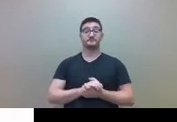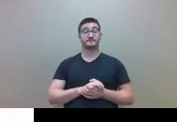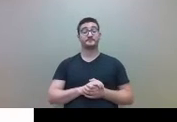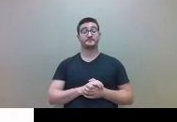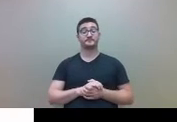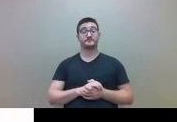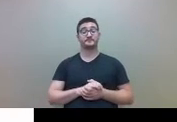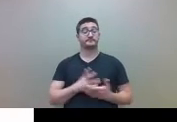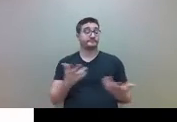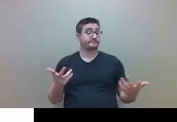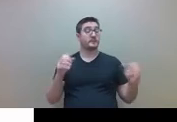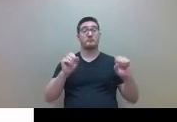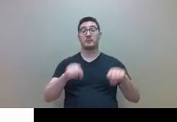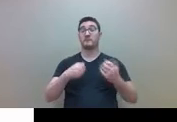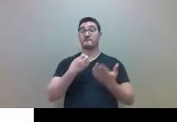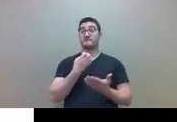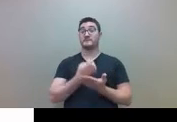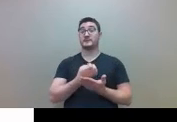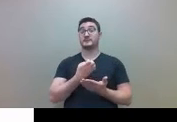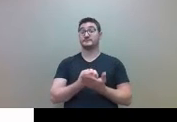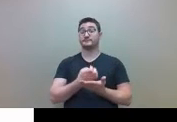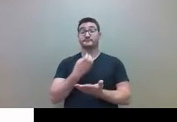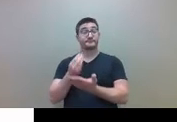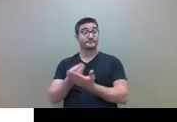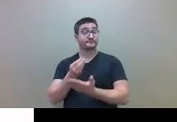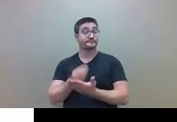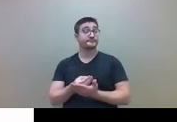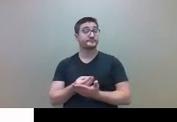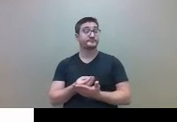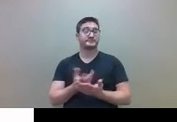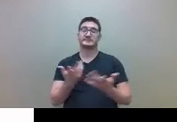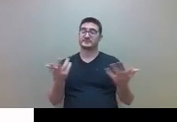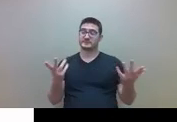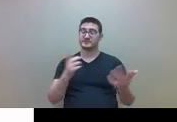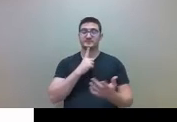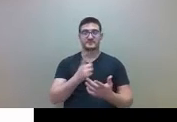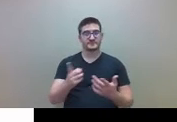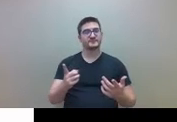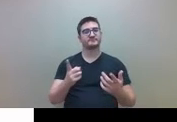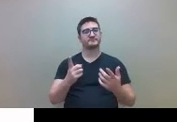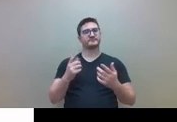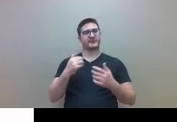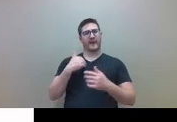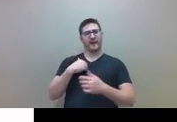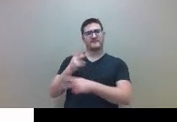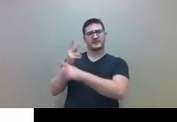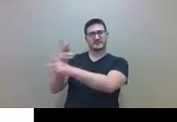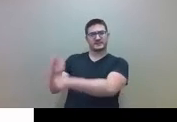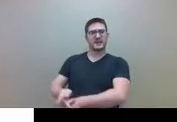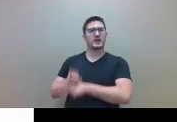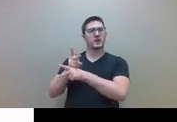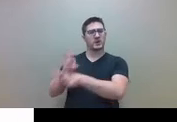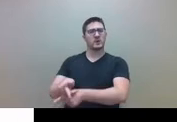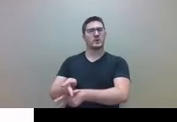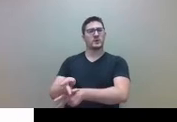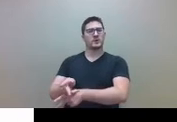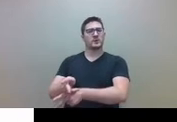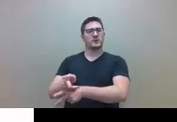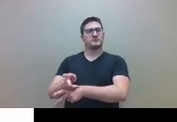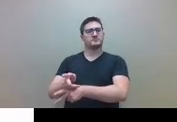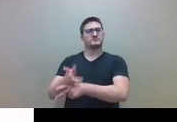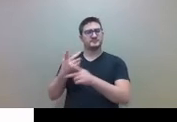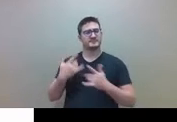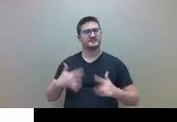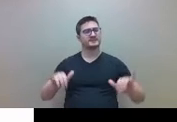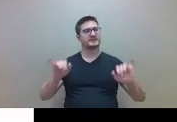Socioeconomic barriers, again, goes back to, everyone has a basic level of care that they receive, but they may